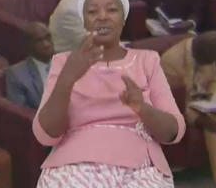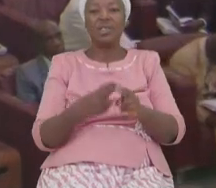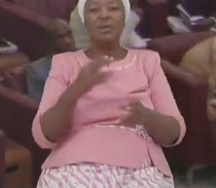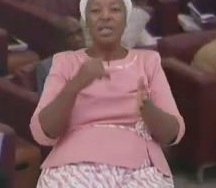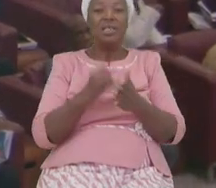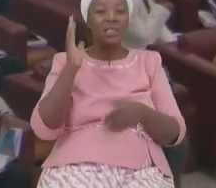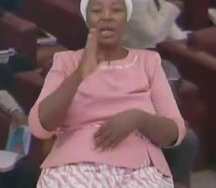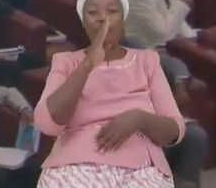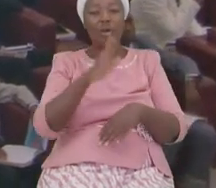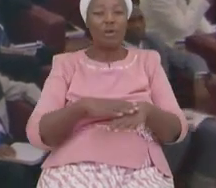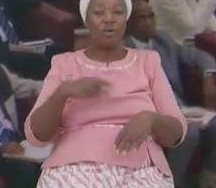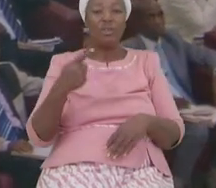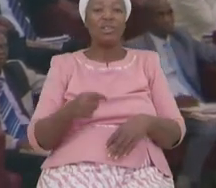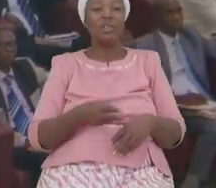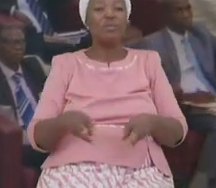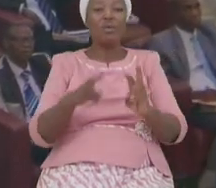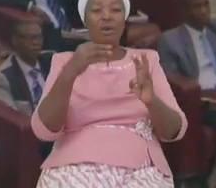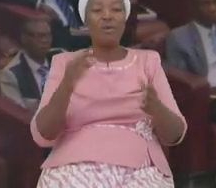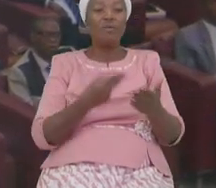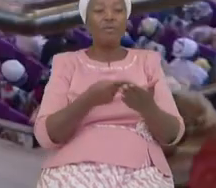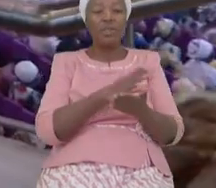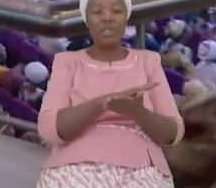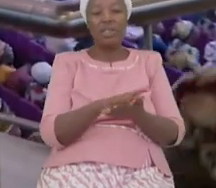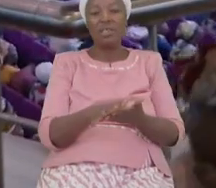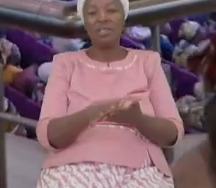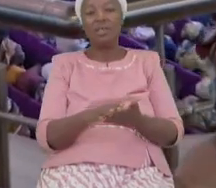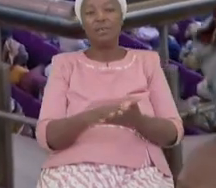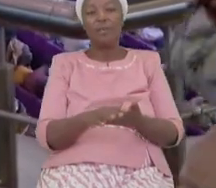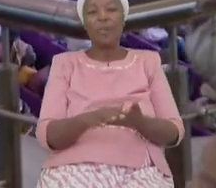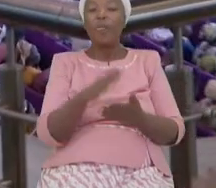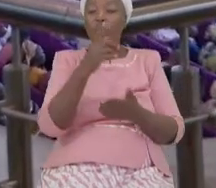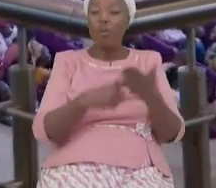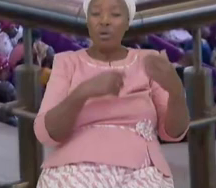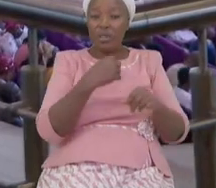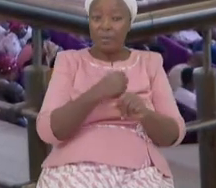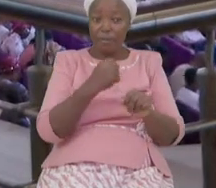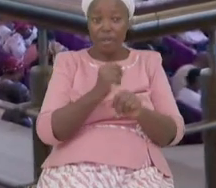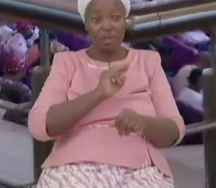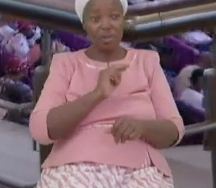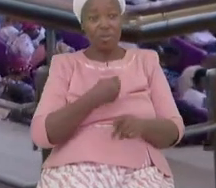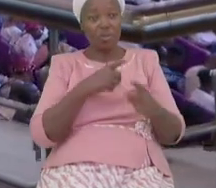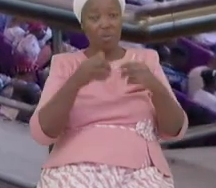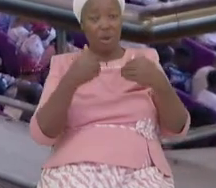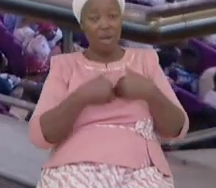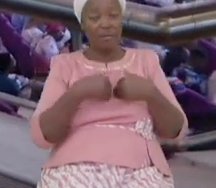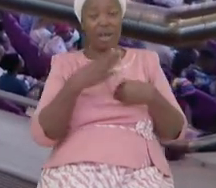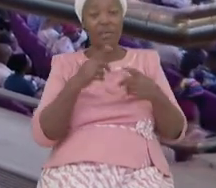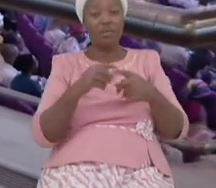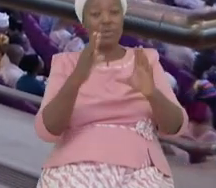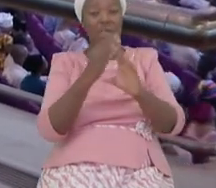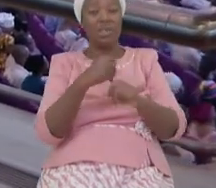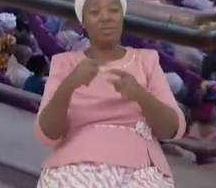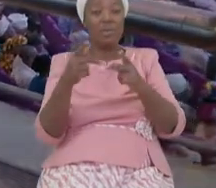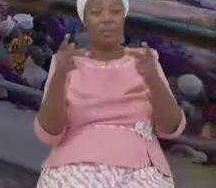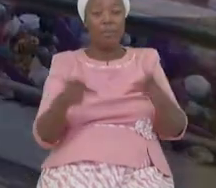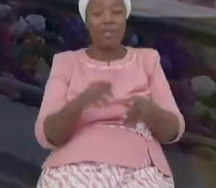called the way of holiness. What makes us to have and to get to the place we